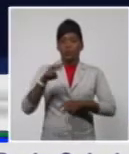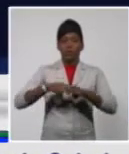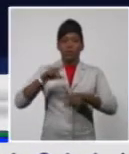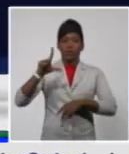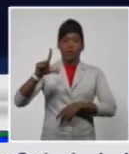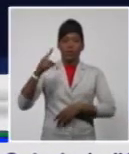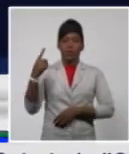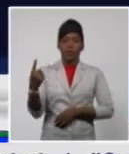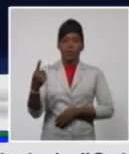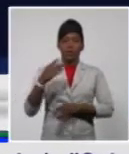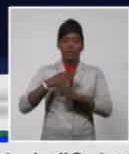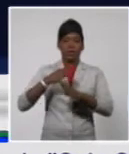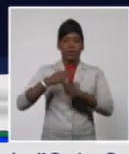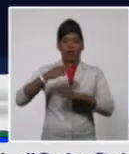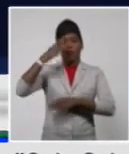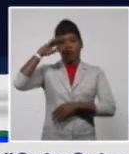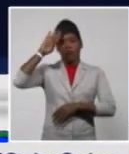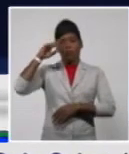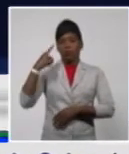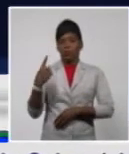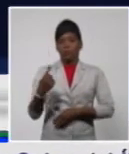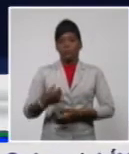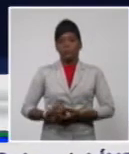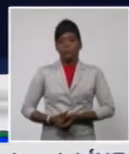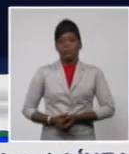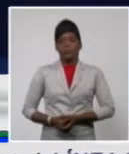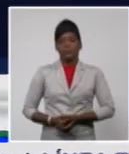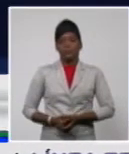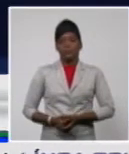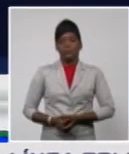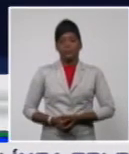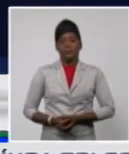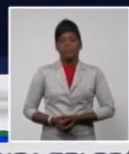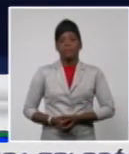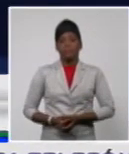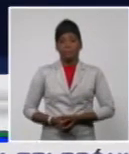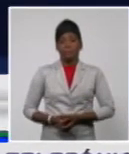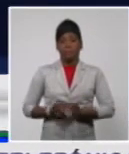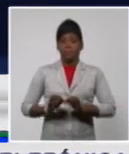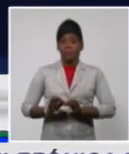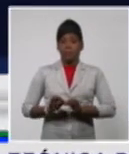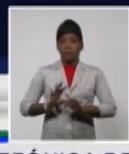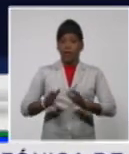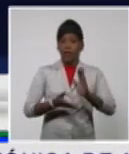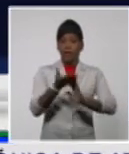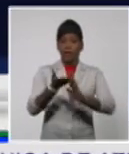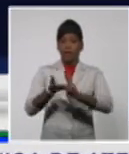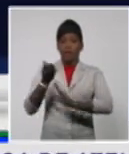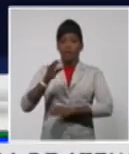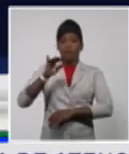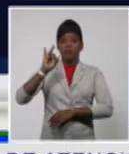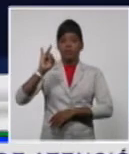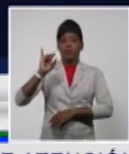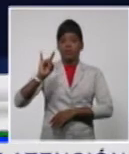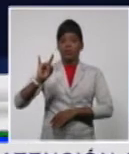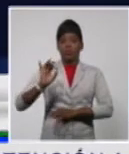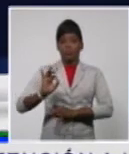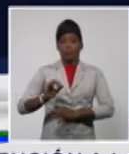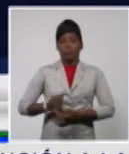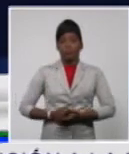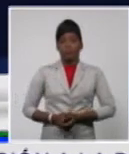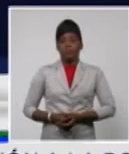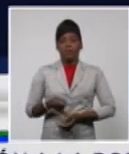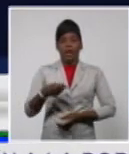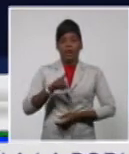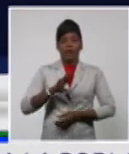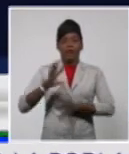patients are in a critical state, 10 are in serious conditions. All of them are hospitalized in Havana, Ciego de Ávila,